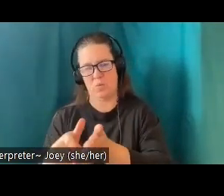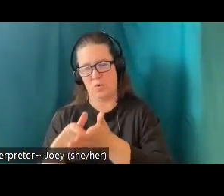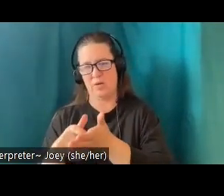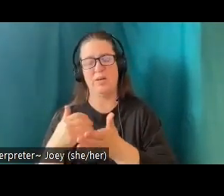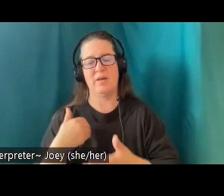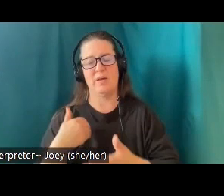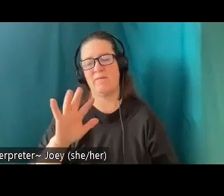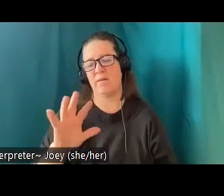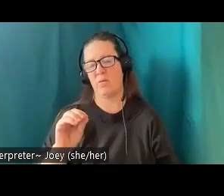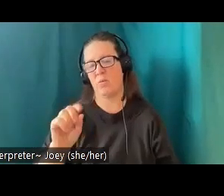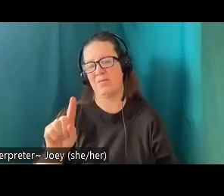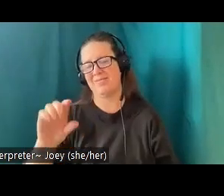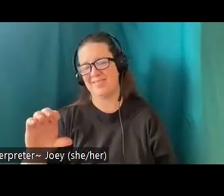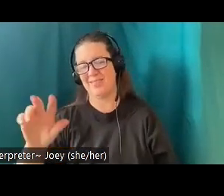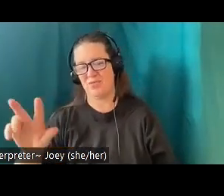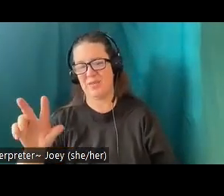federal government.